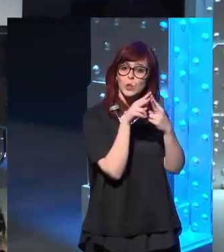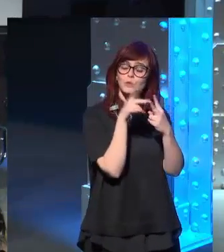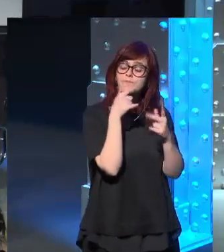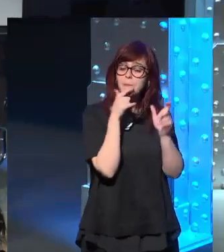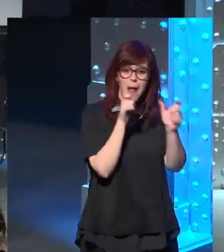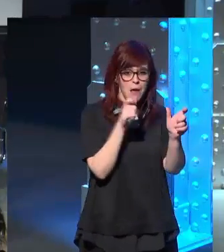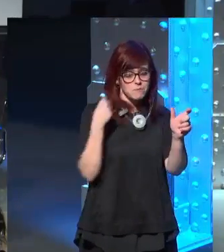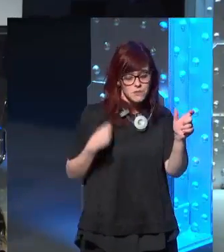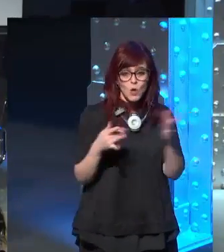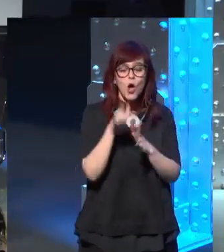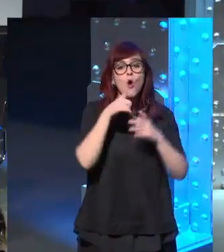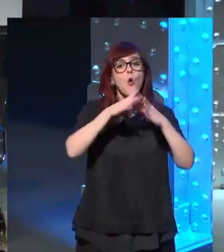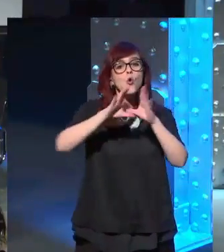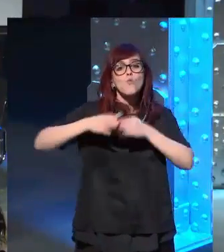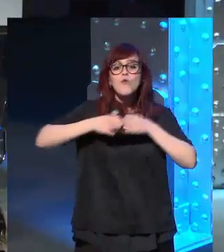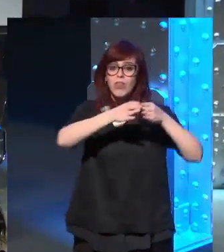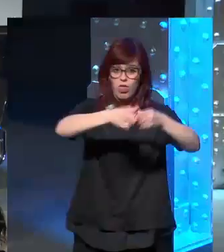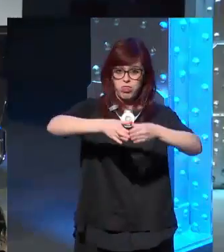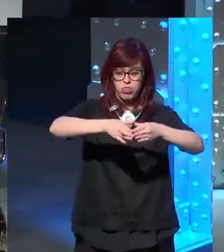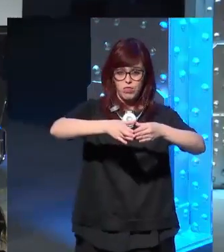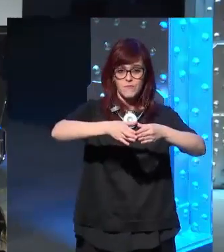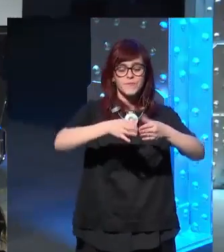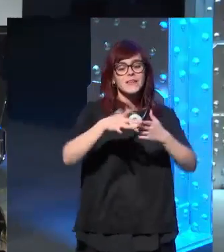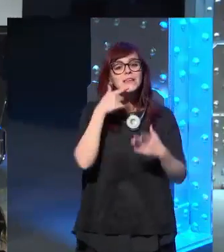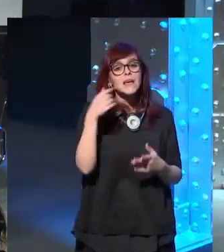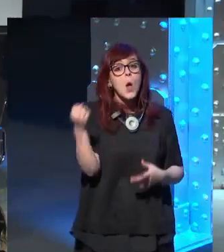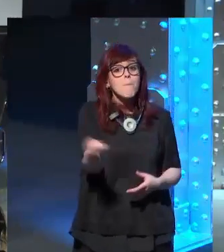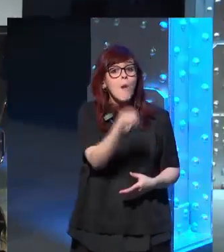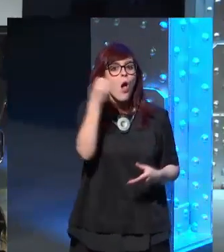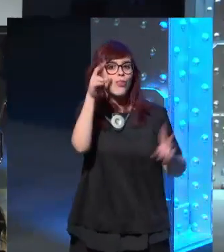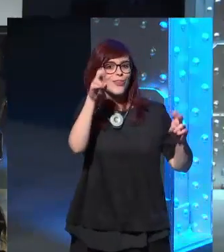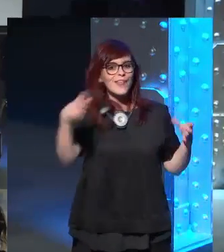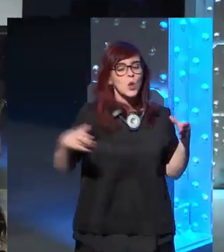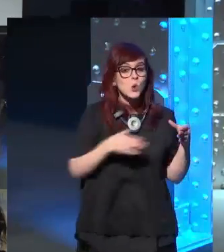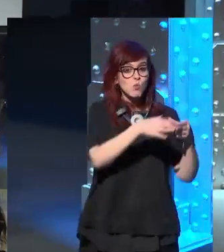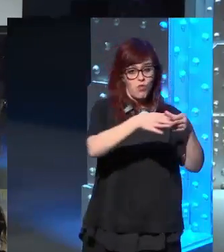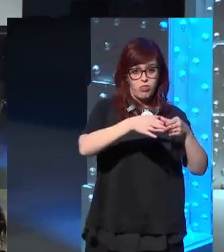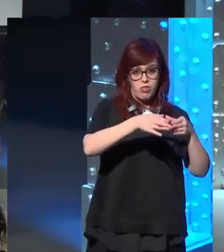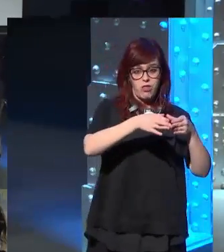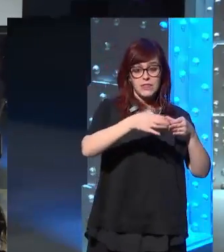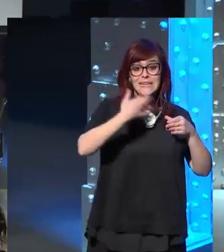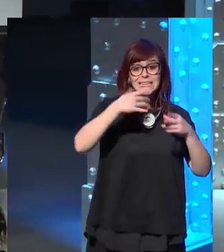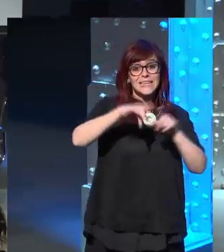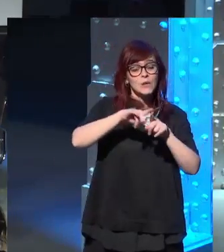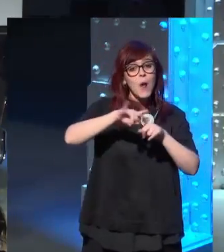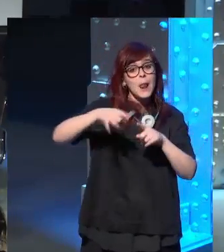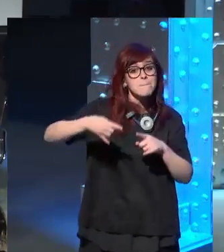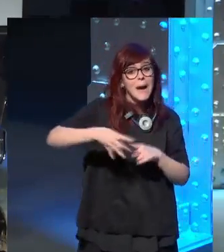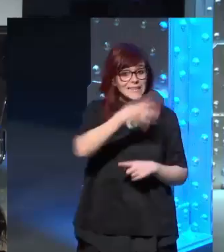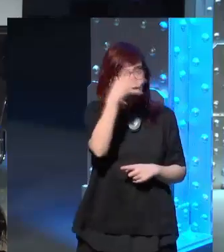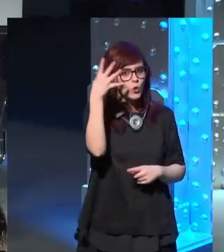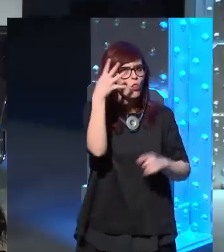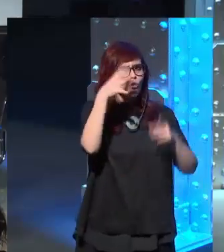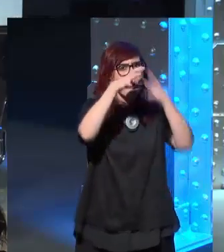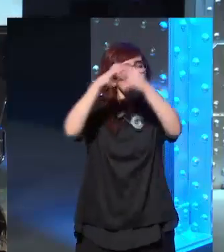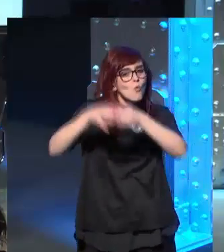speeches, and Meik, you use it a lot in your books, and that word is community and the power of communities, and the way